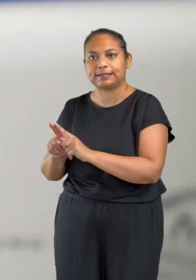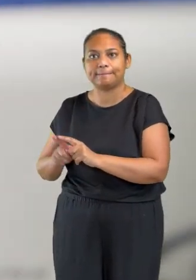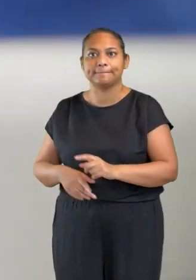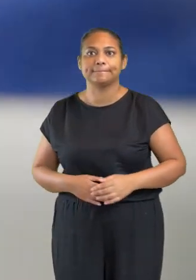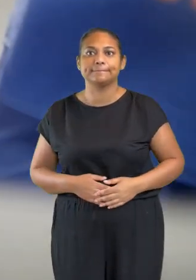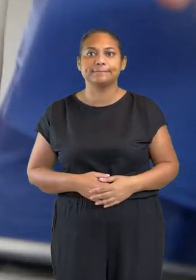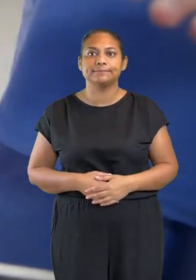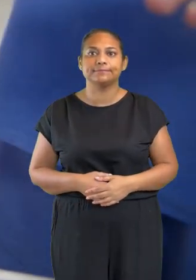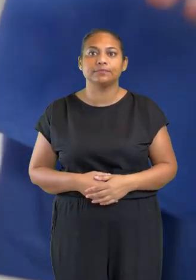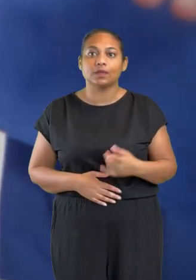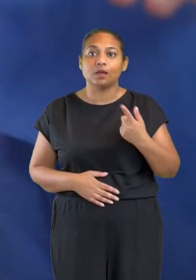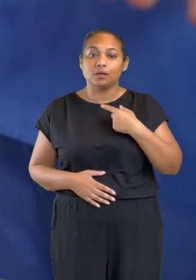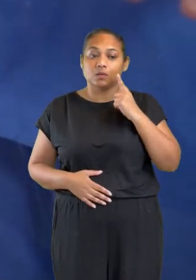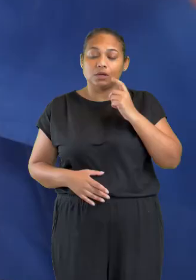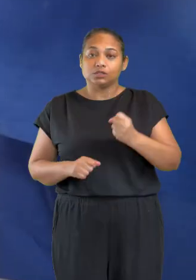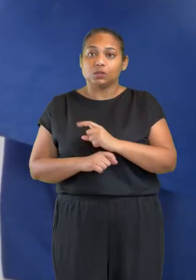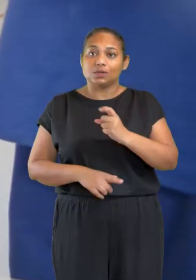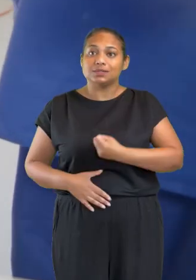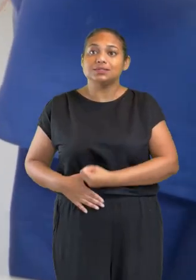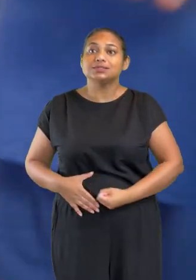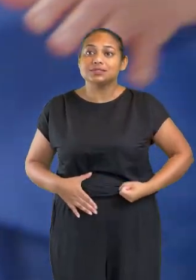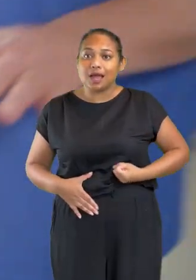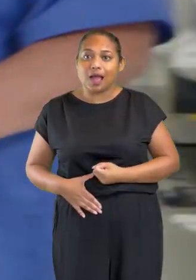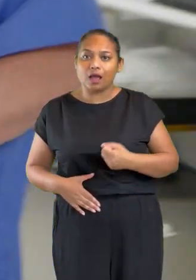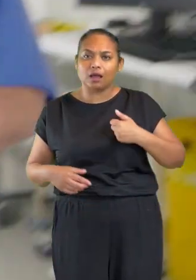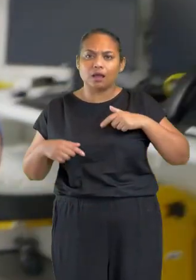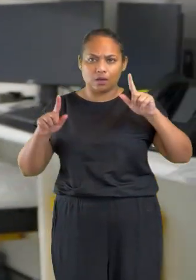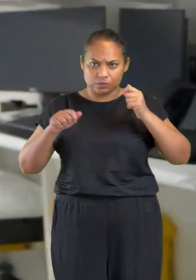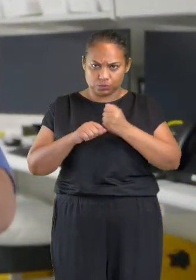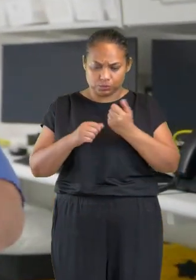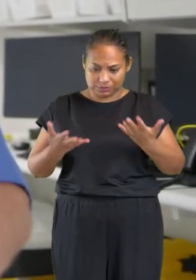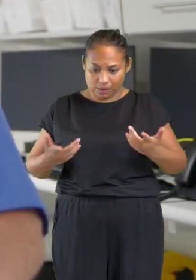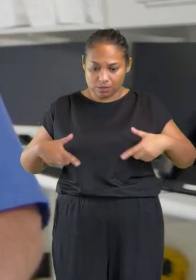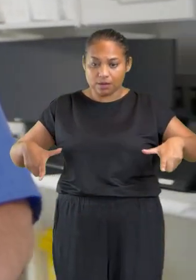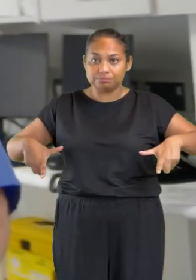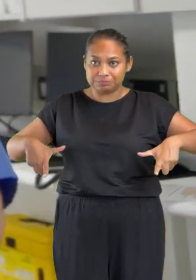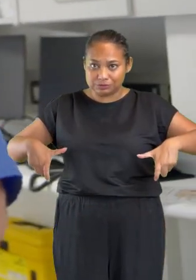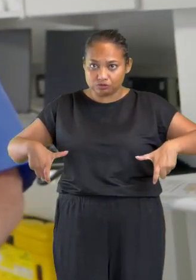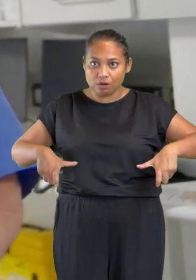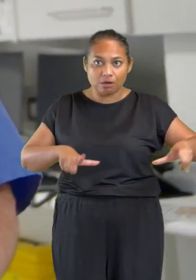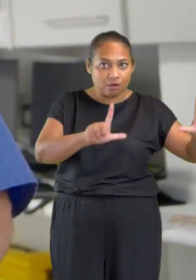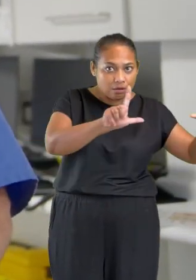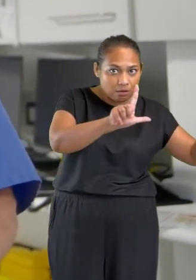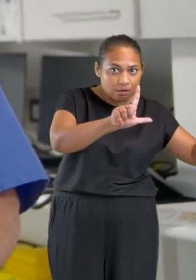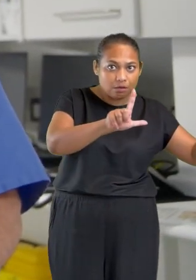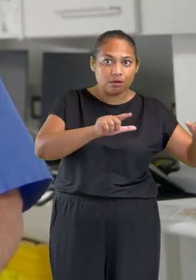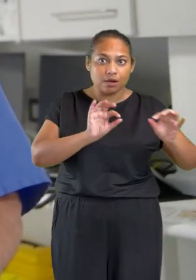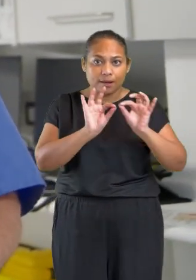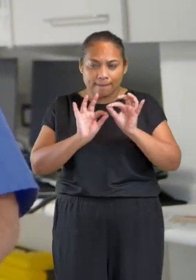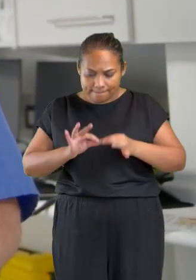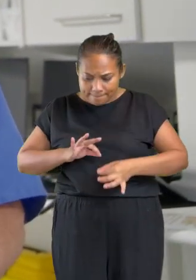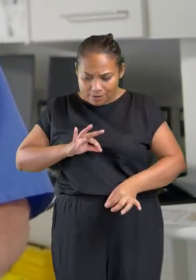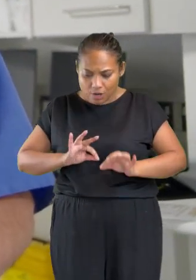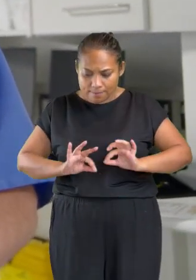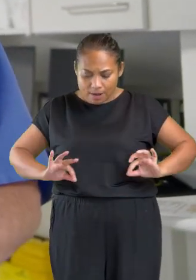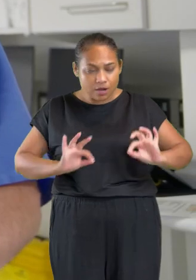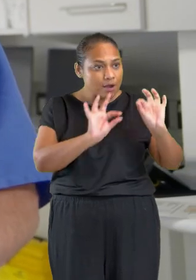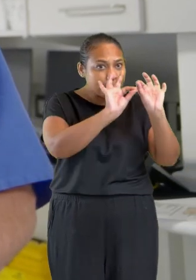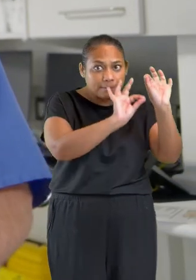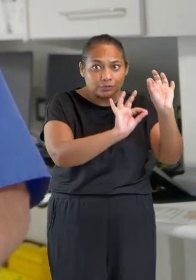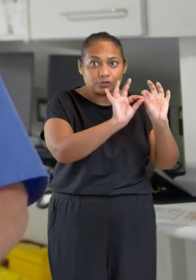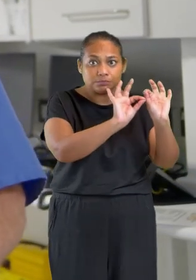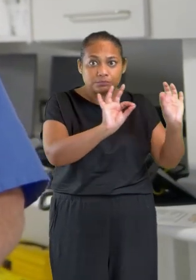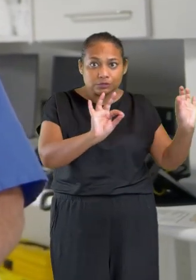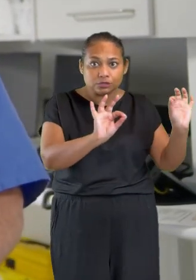So, when we do a scan for you, what we do is we take images and we measure those images to check they're